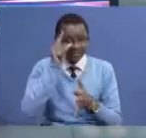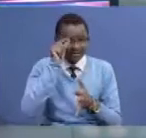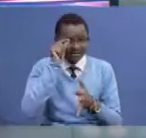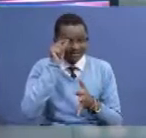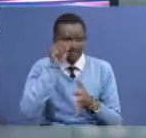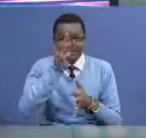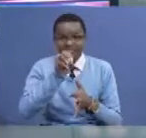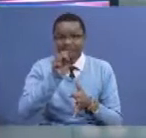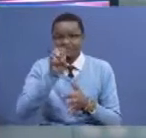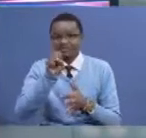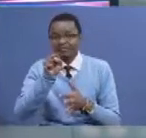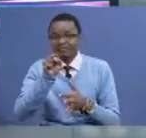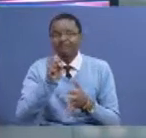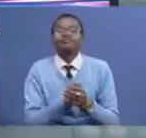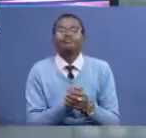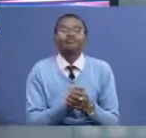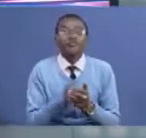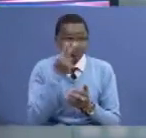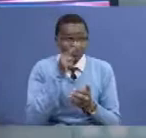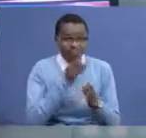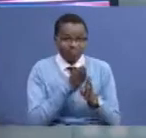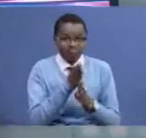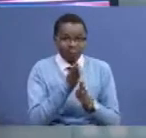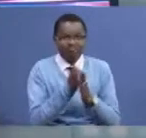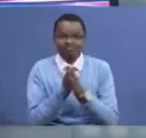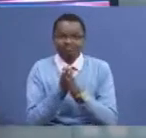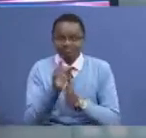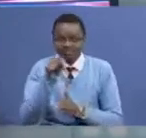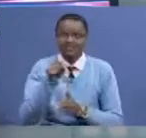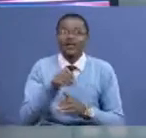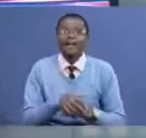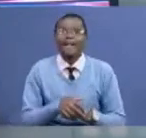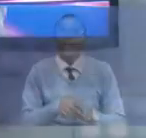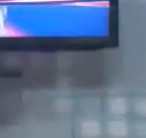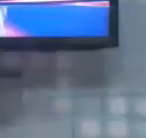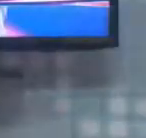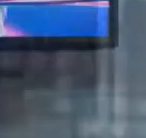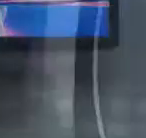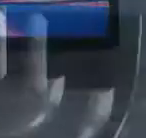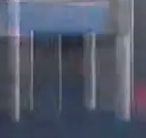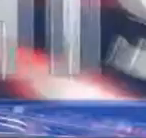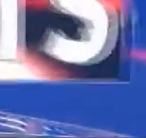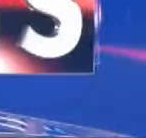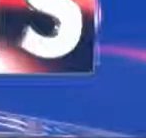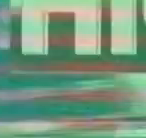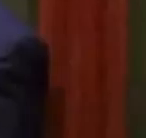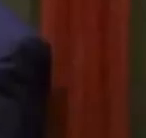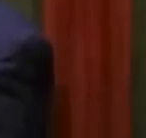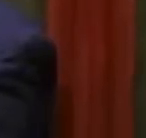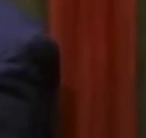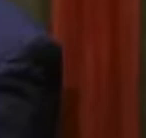language interpreter. Let's get right into it and take a look at the stories taking center stage tonight.